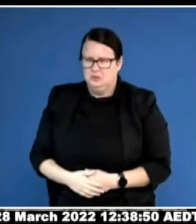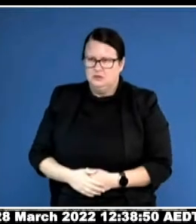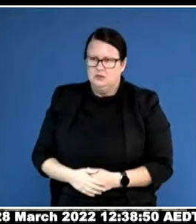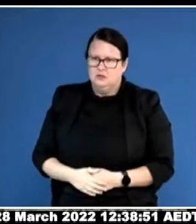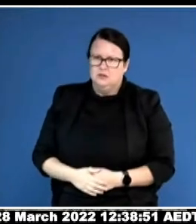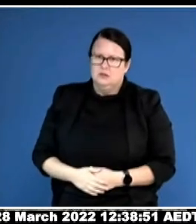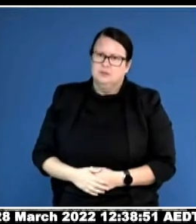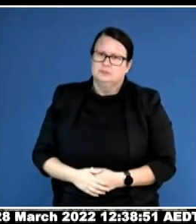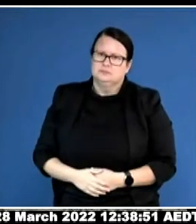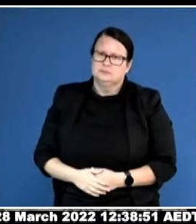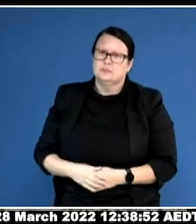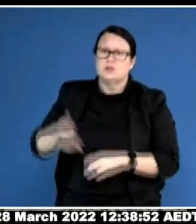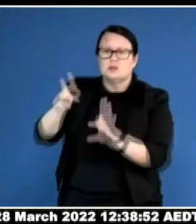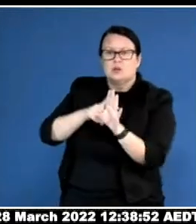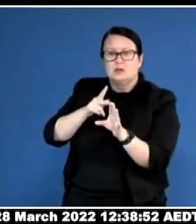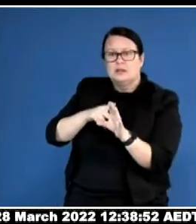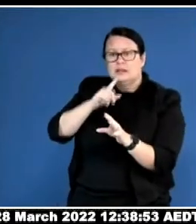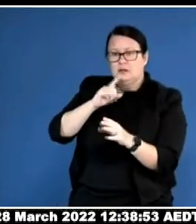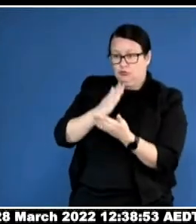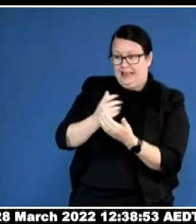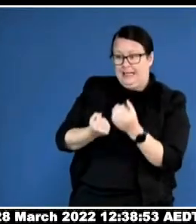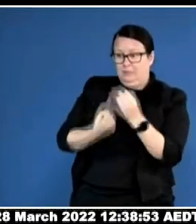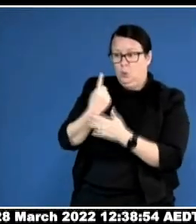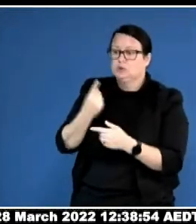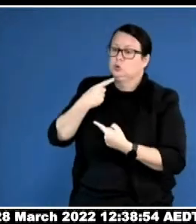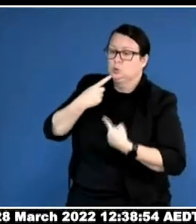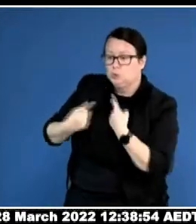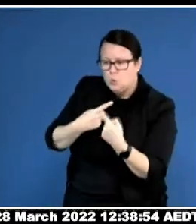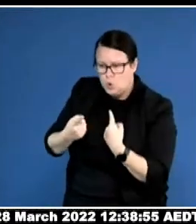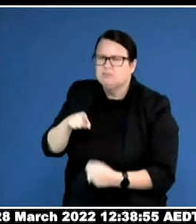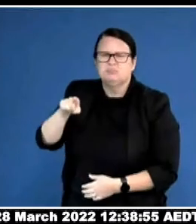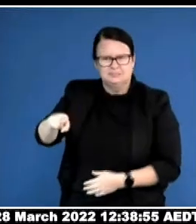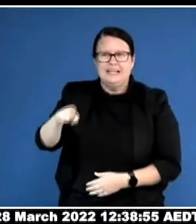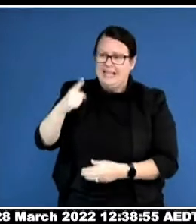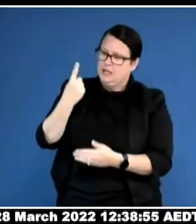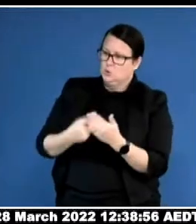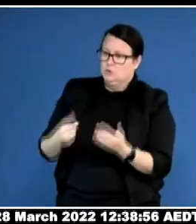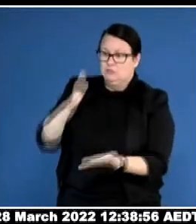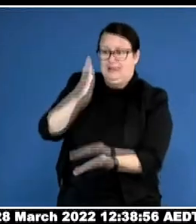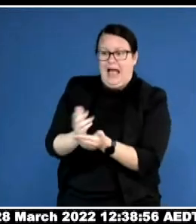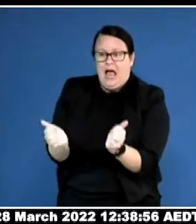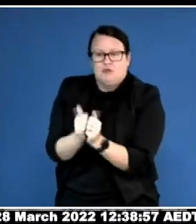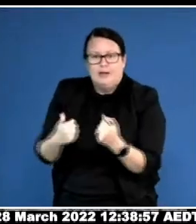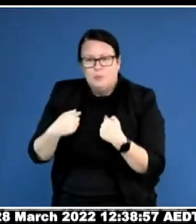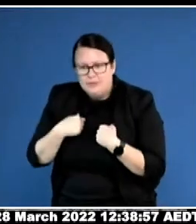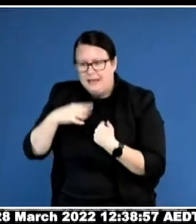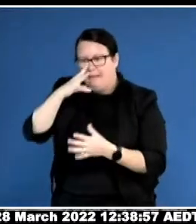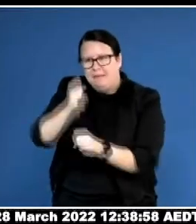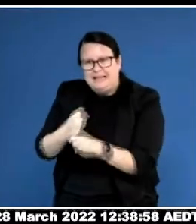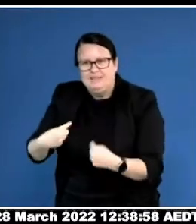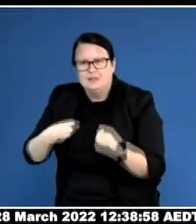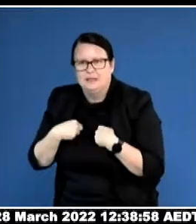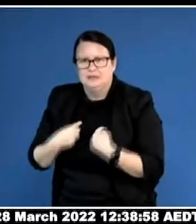to disclose to. Mm. And he validated it. Mm. And he's the only one that did. Mm. Now, does this highlight sort of